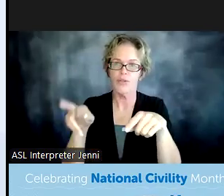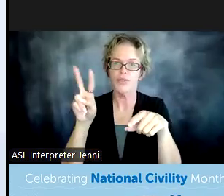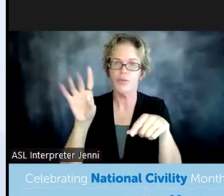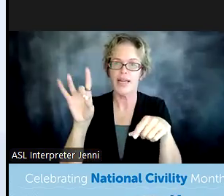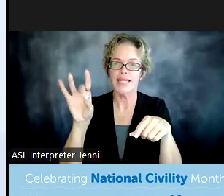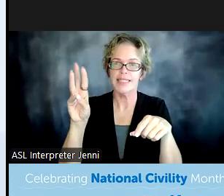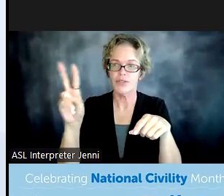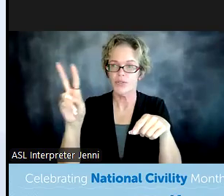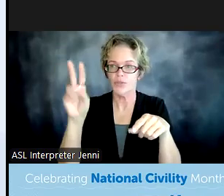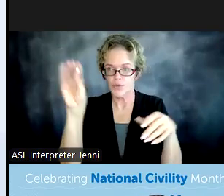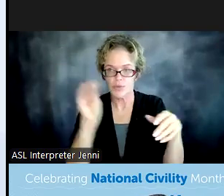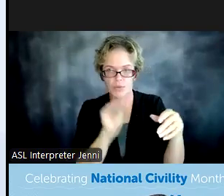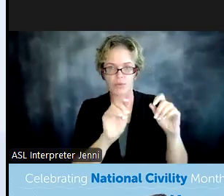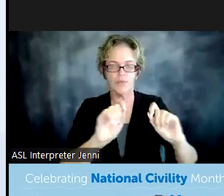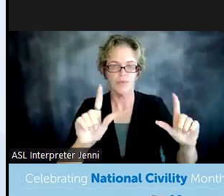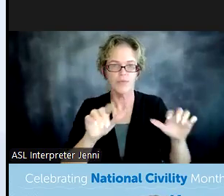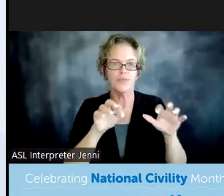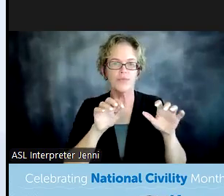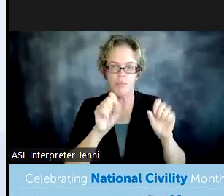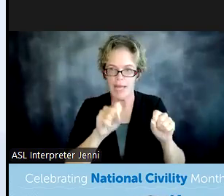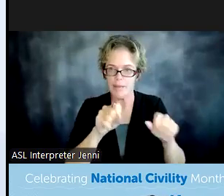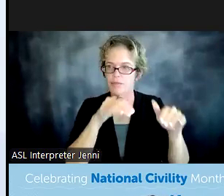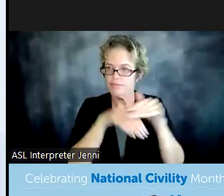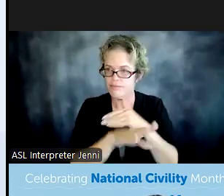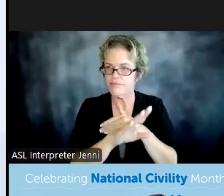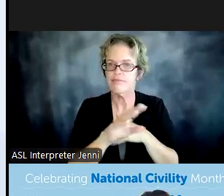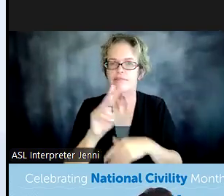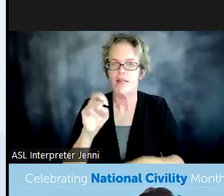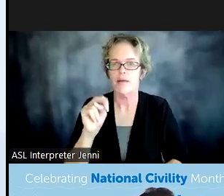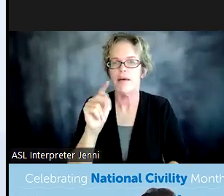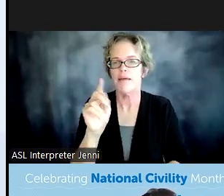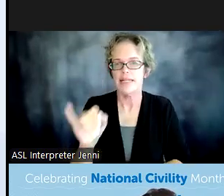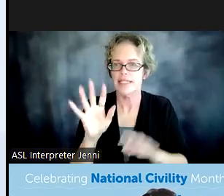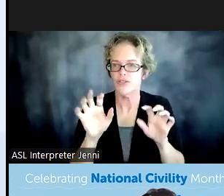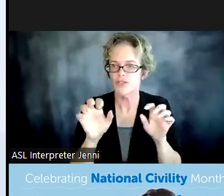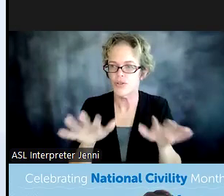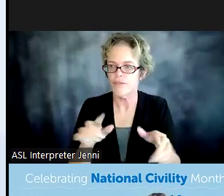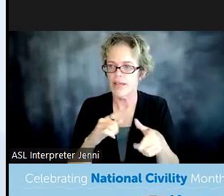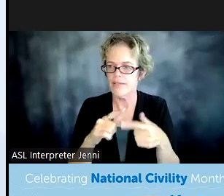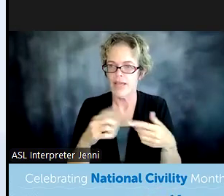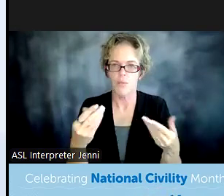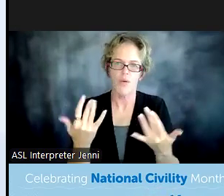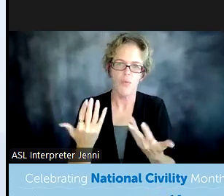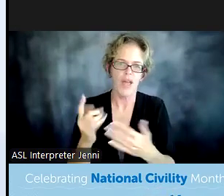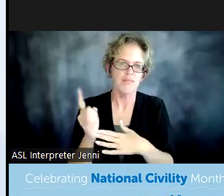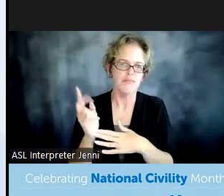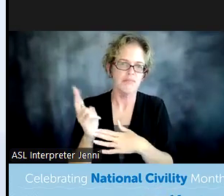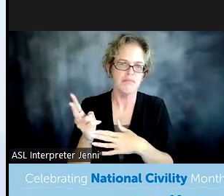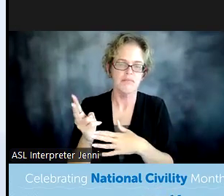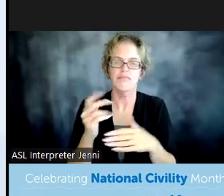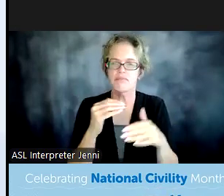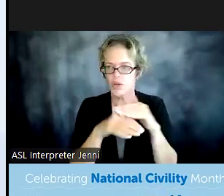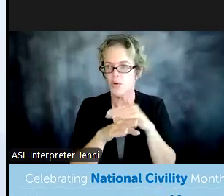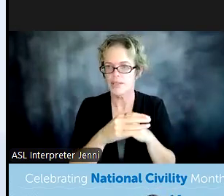95422862. You'll be able to get into the Menti survey, and then we'll give folks a minute or two to get into there, and then we